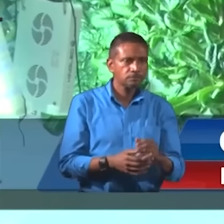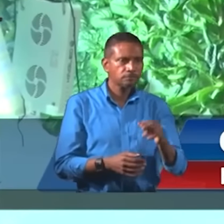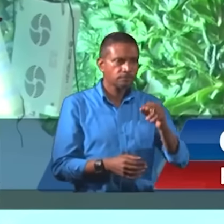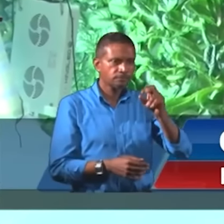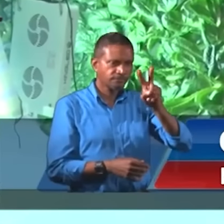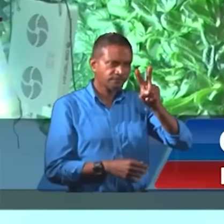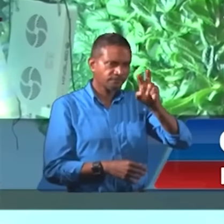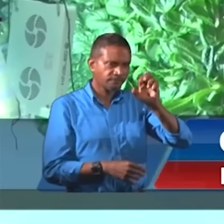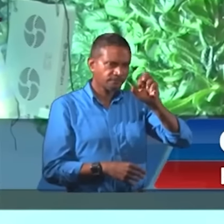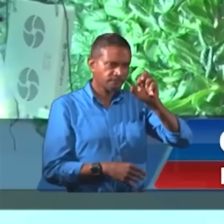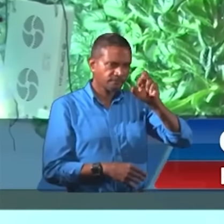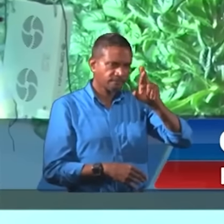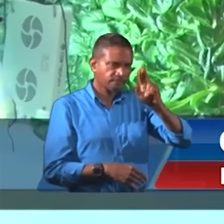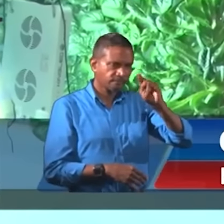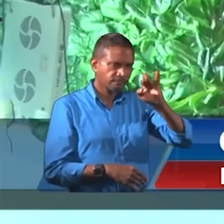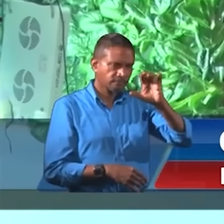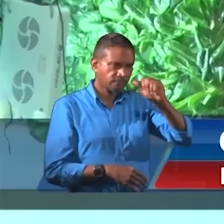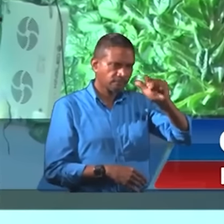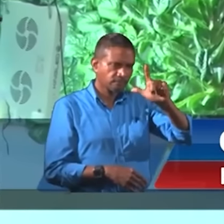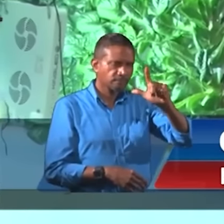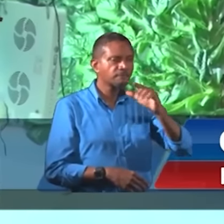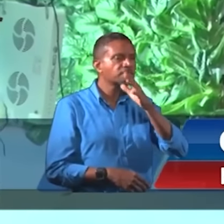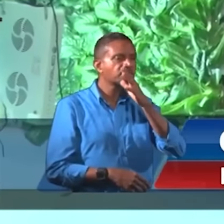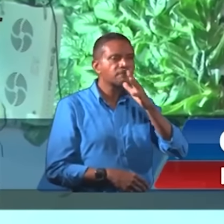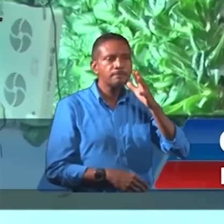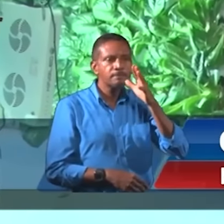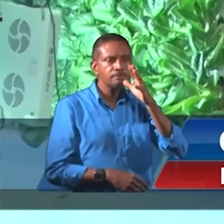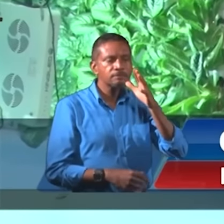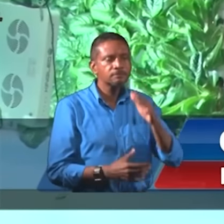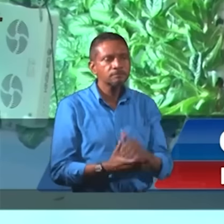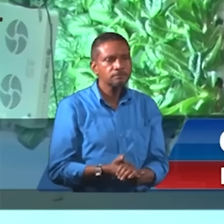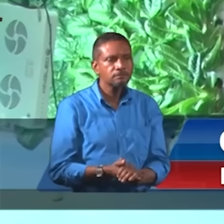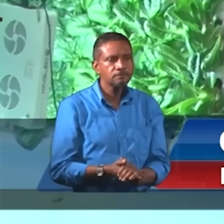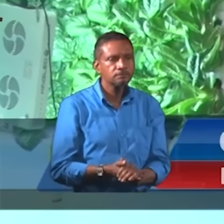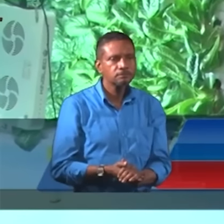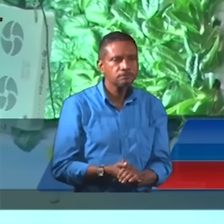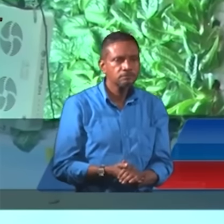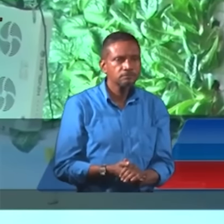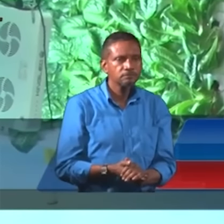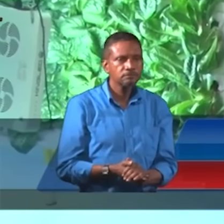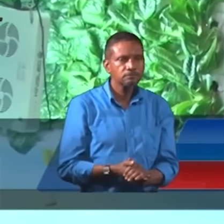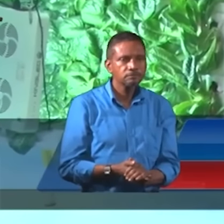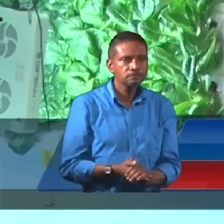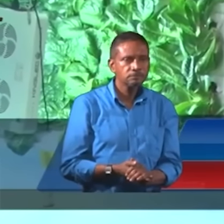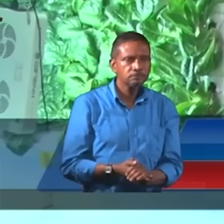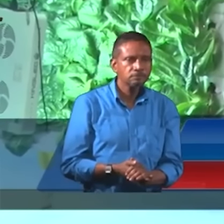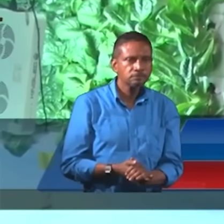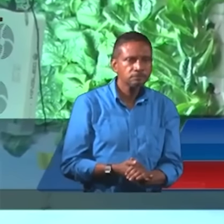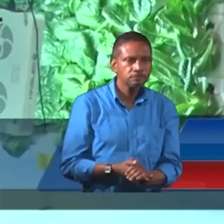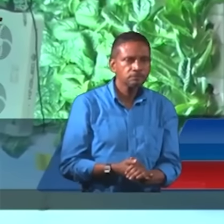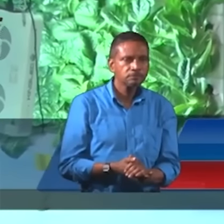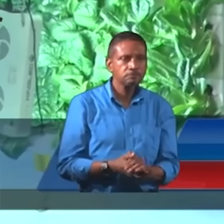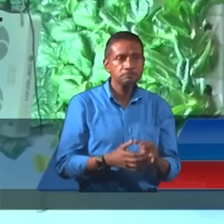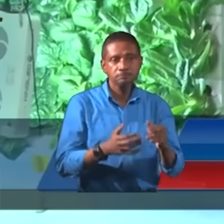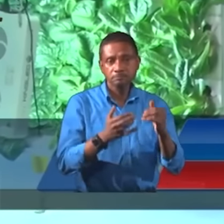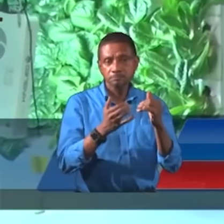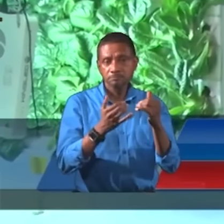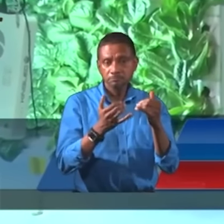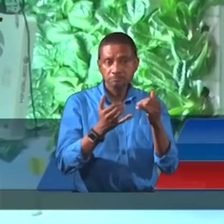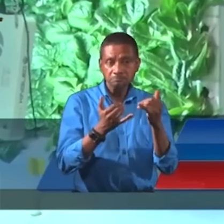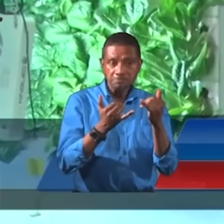farming. And with government's thrust in the agriculture sector and digitization, the time couldn't be